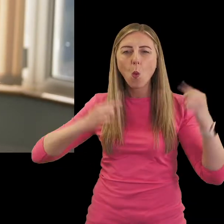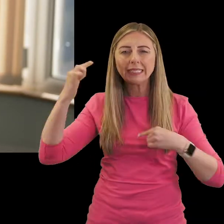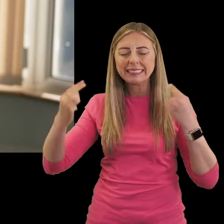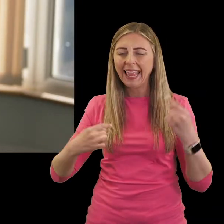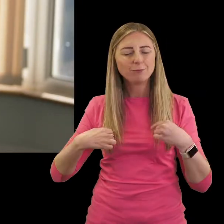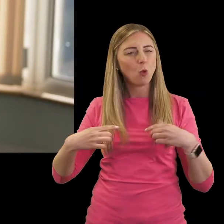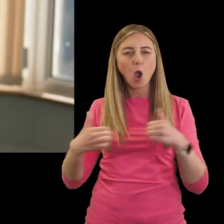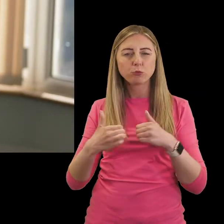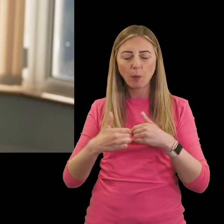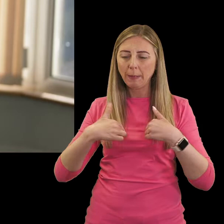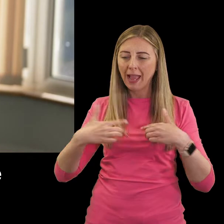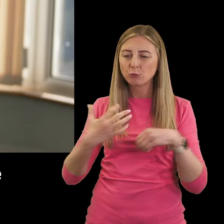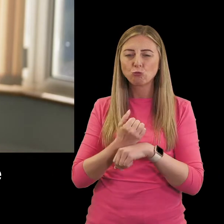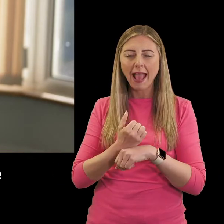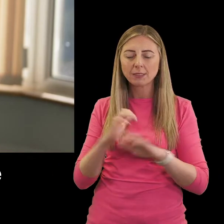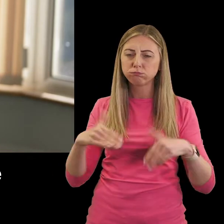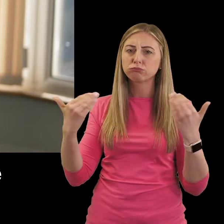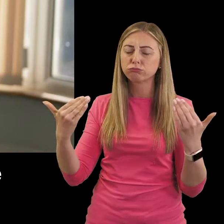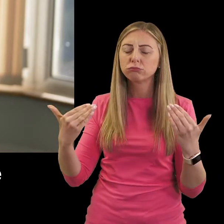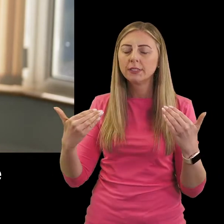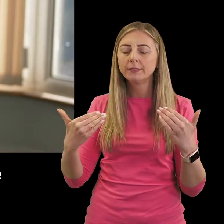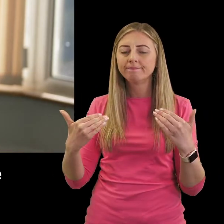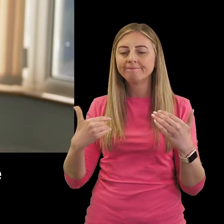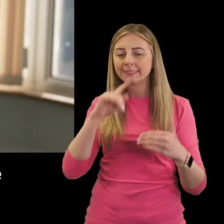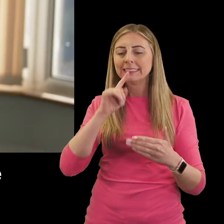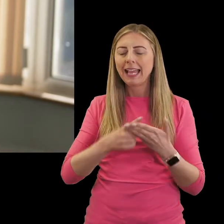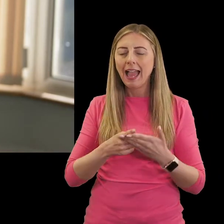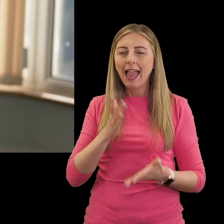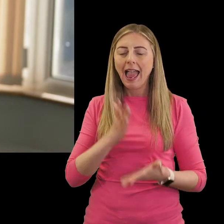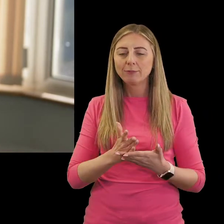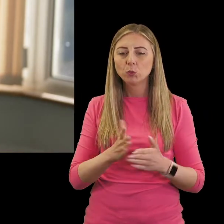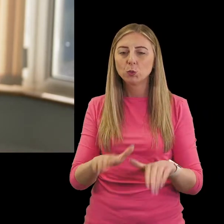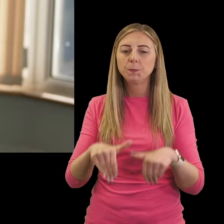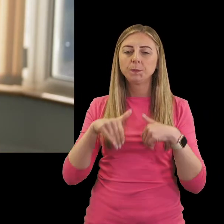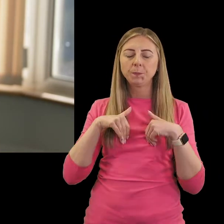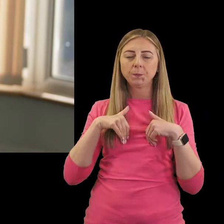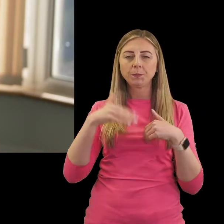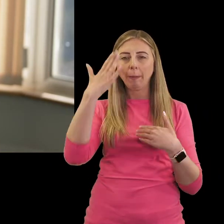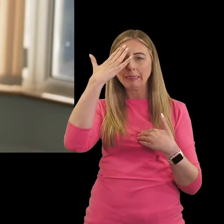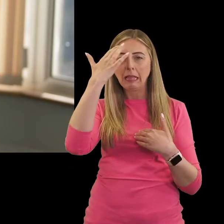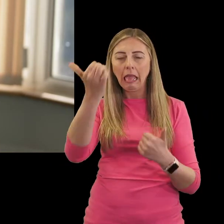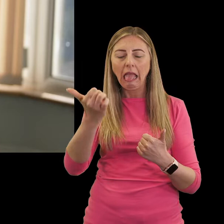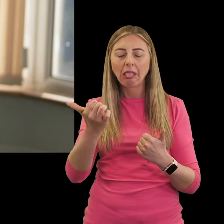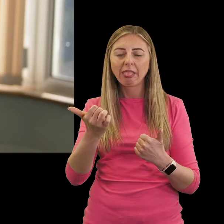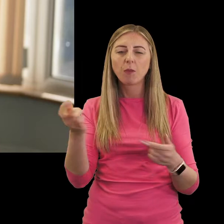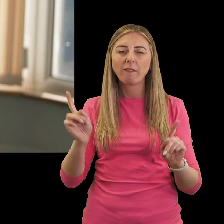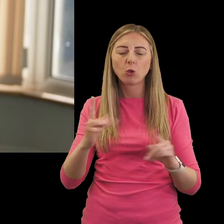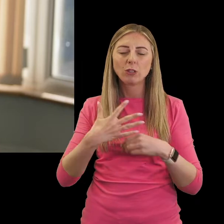and my condition, I ended up taking mental health leave for stress, anxiety and depression.